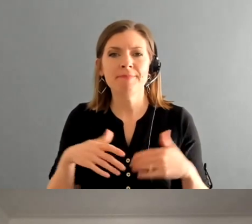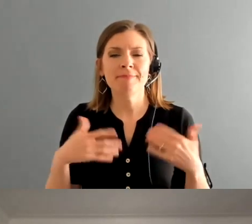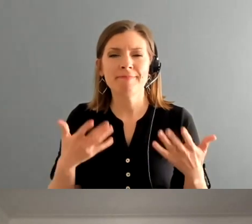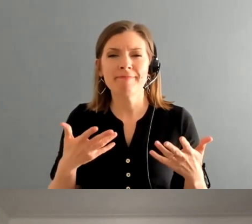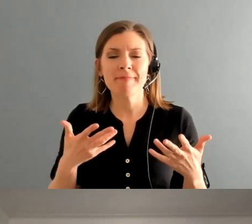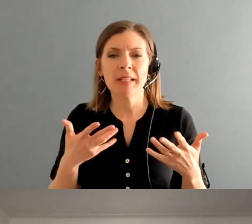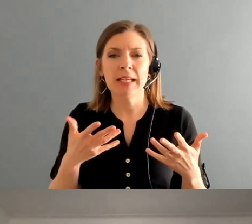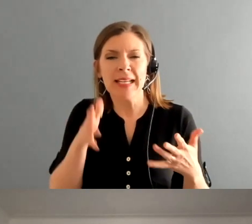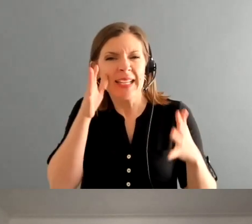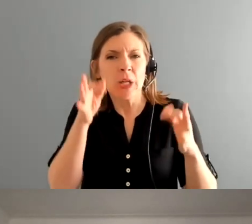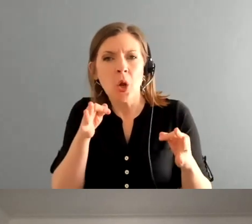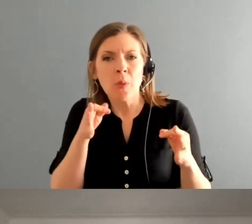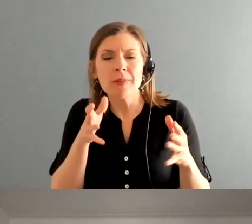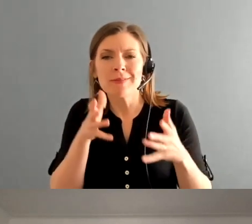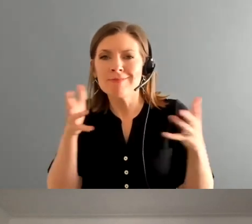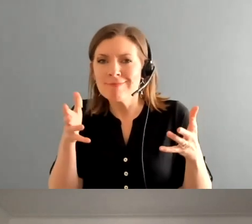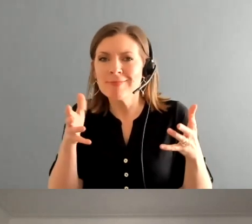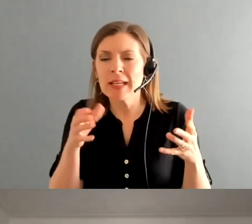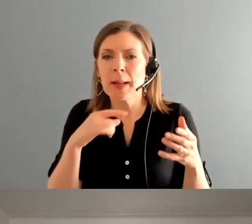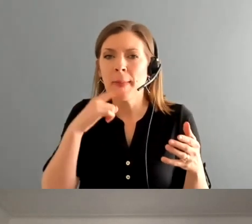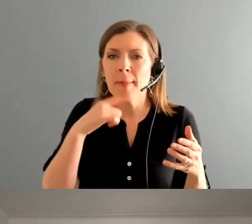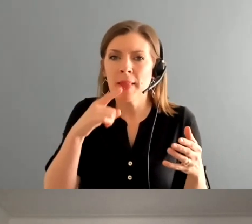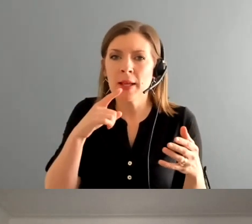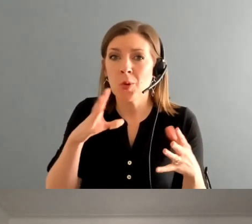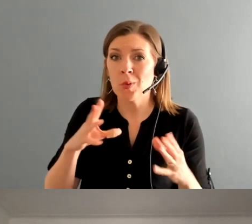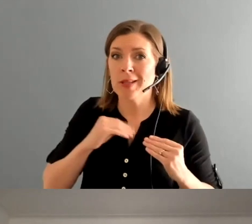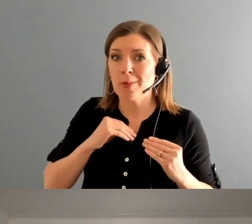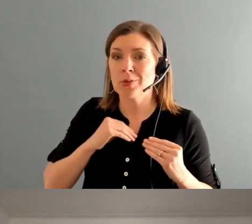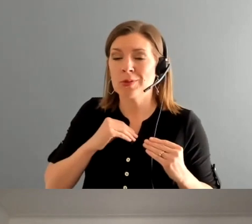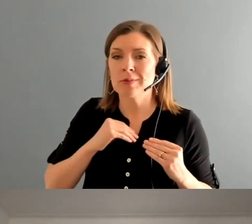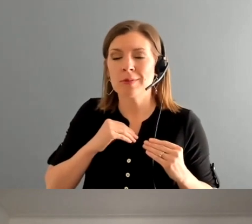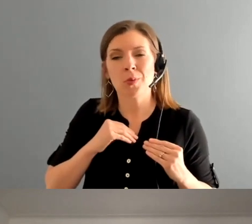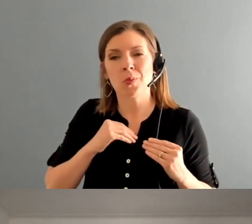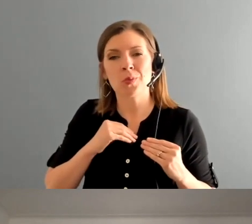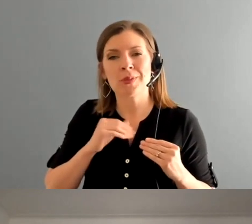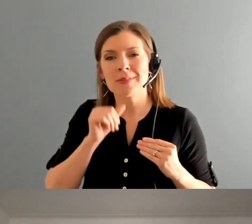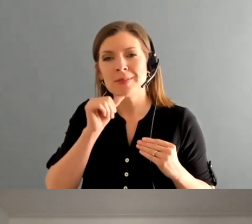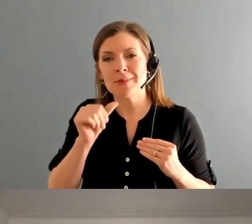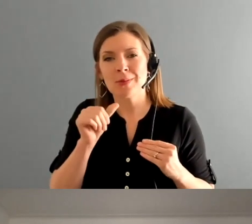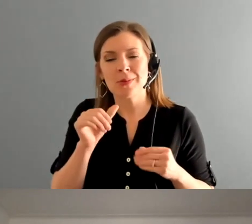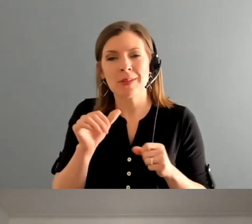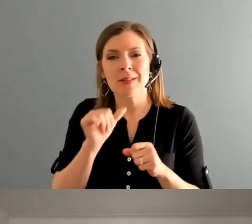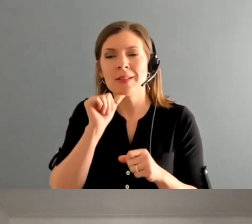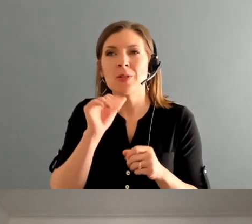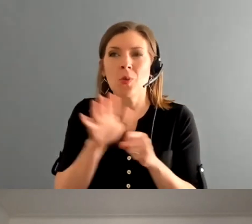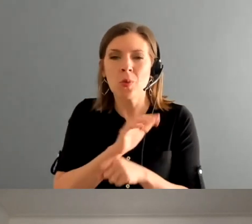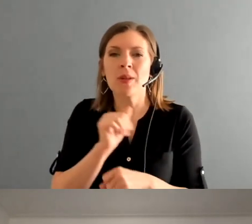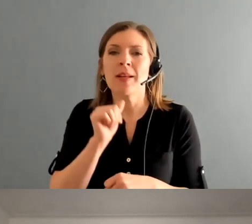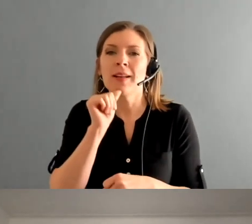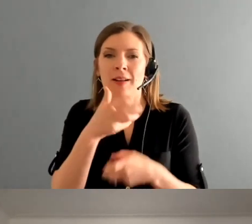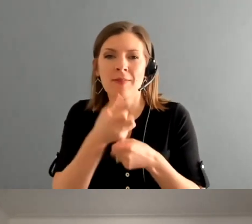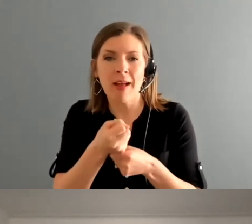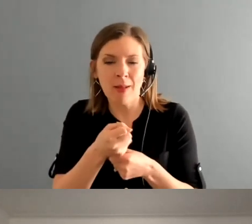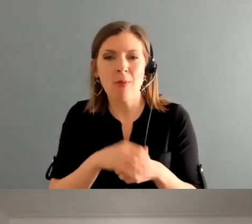it determines a great deal in terms of public reception, although it's totally unviable. And by that I mean